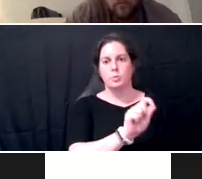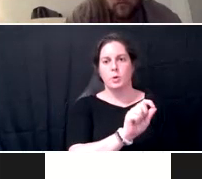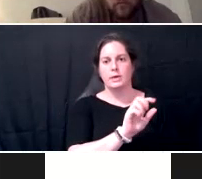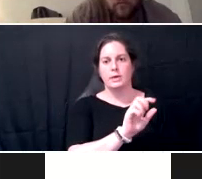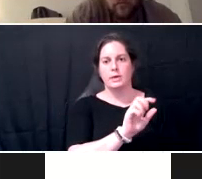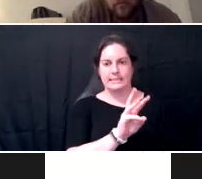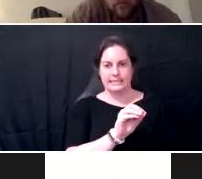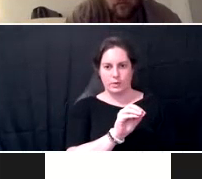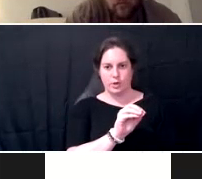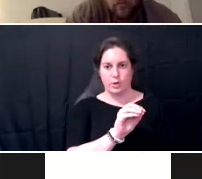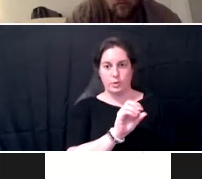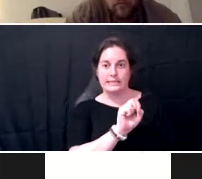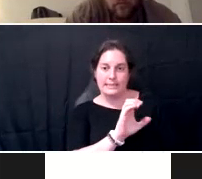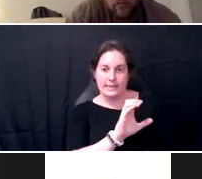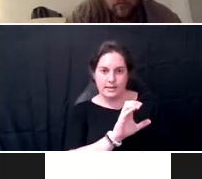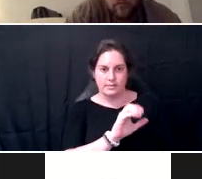2.60 seconds.